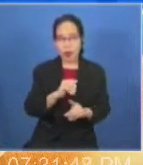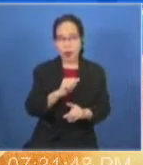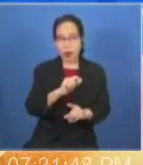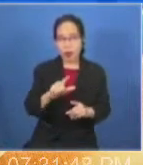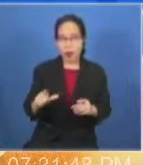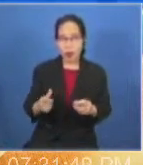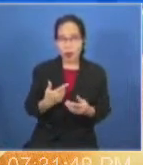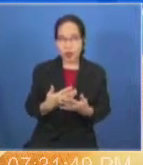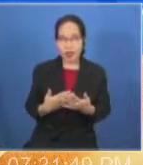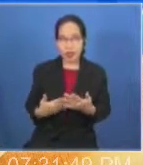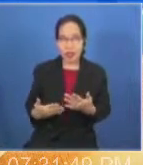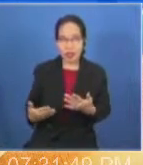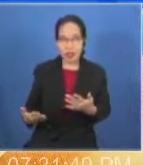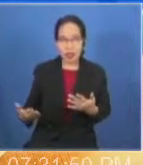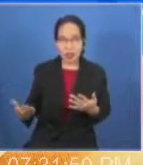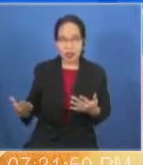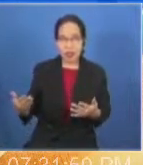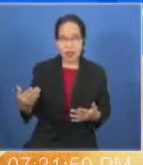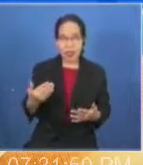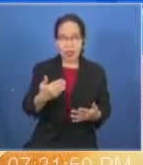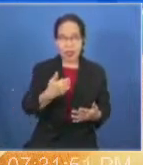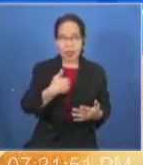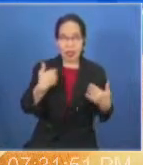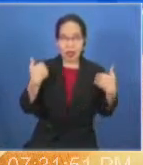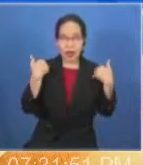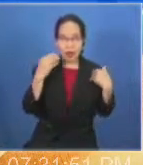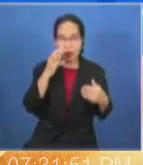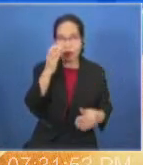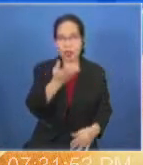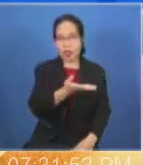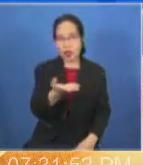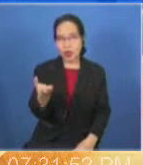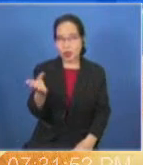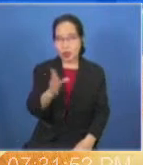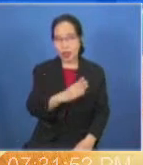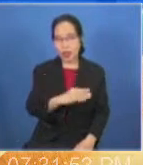observe all things whatsoever I have commanded you."